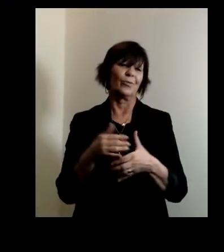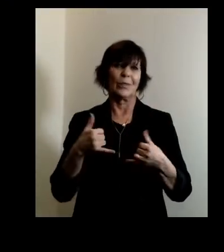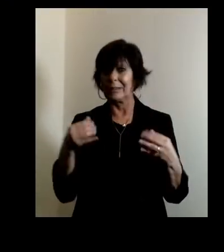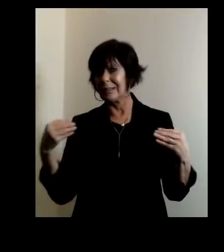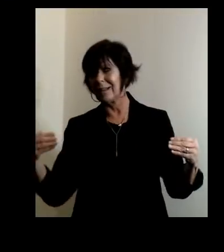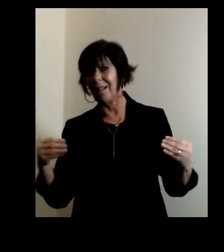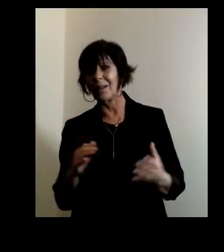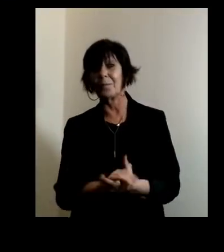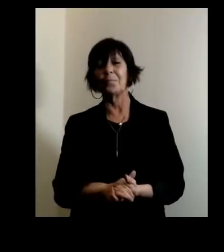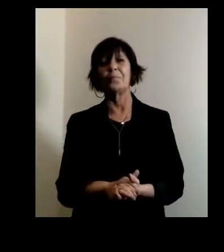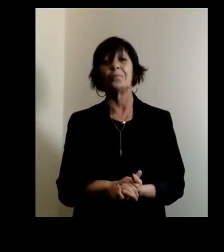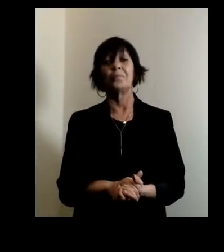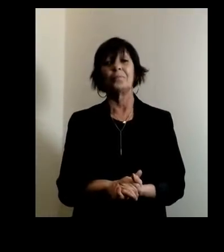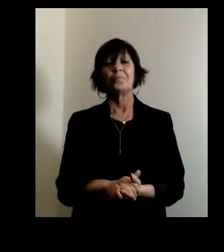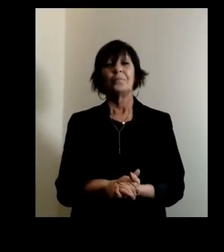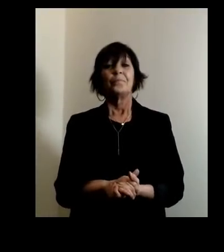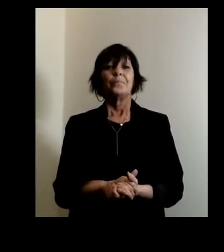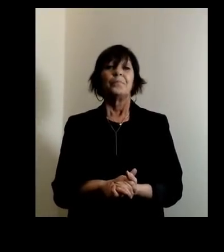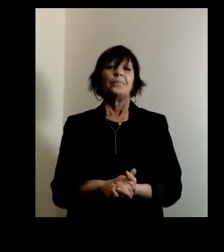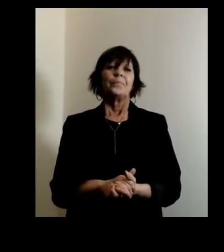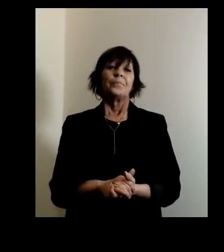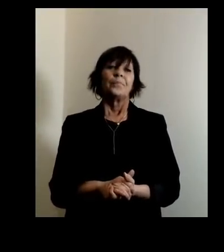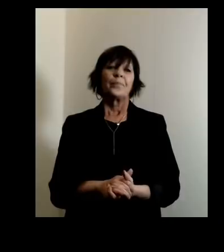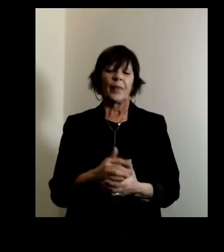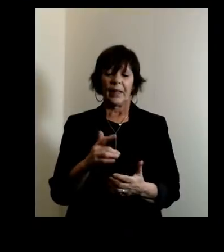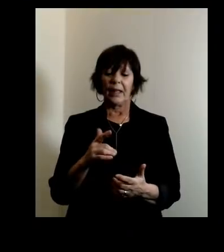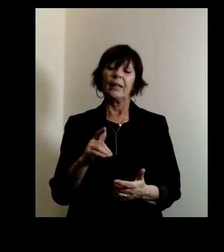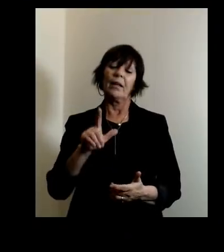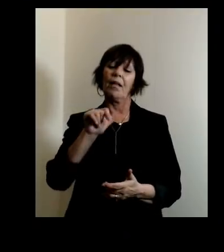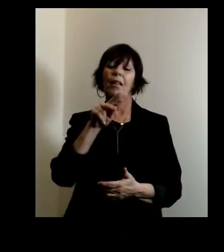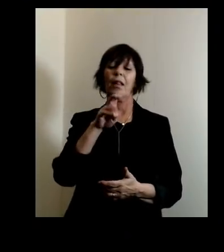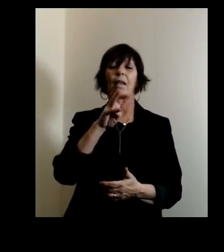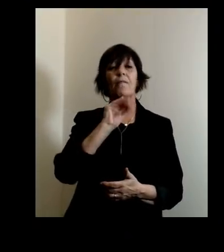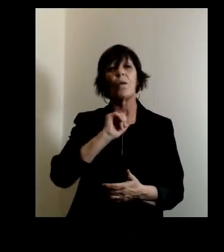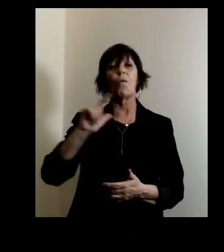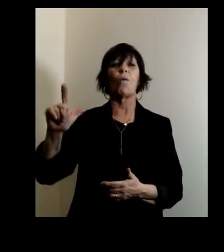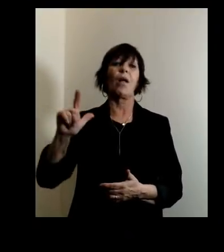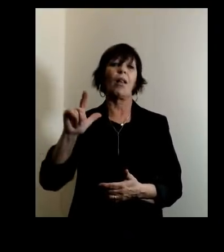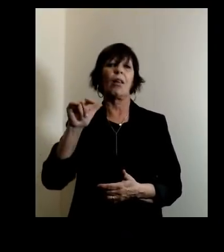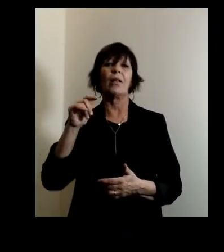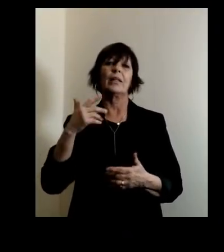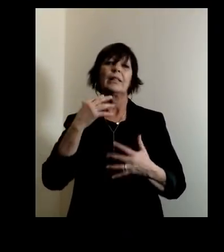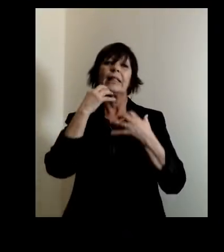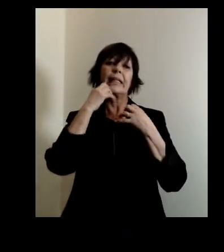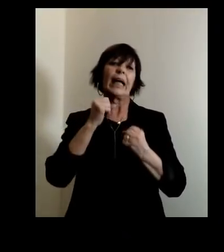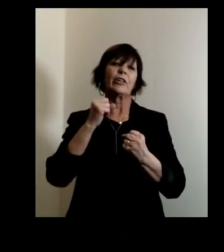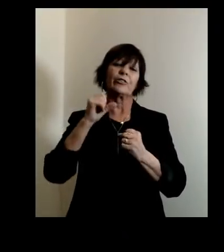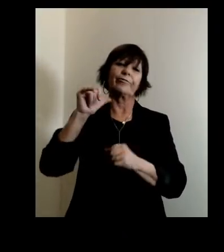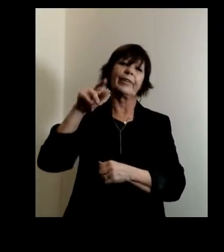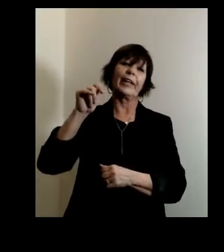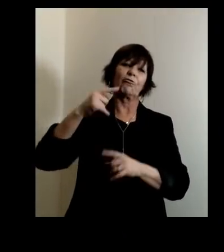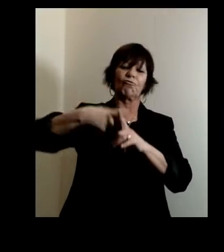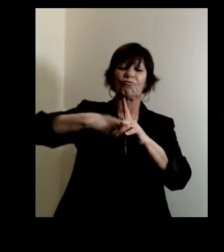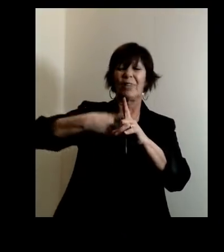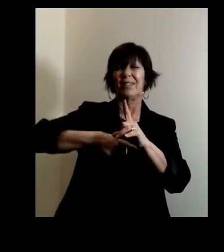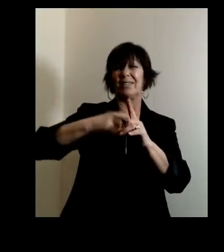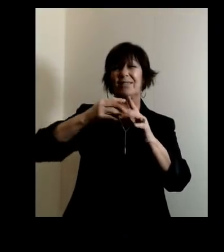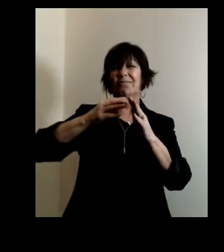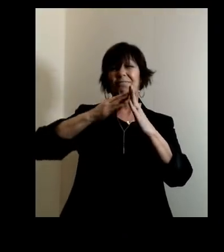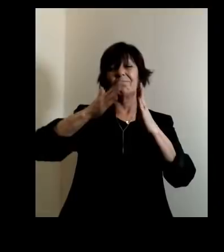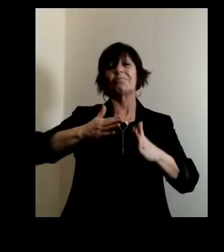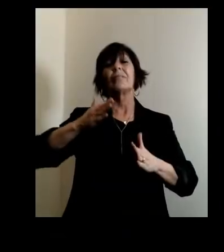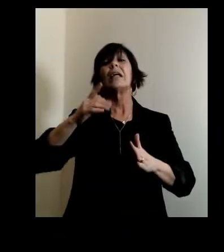them. An update on the Live Well Erie Cares Act Rental and Mortgage Assistance Program. The deadline